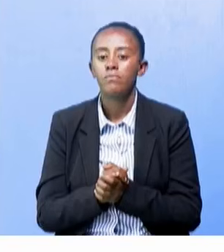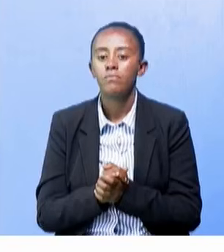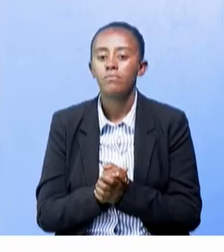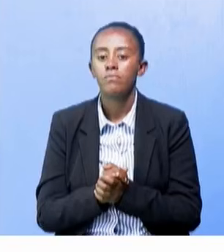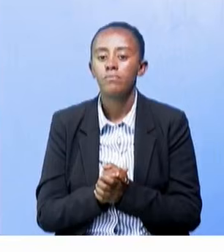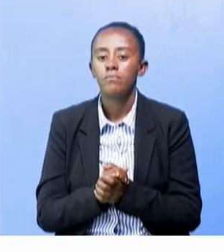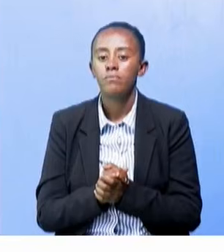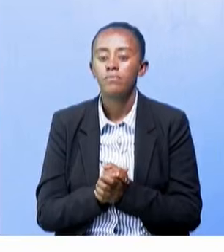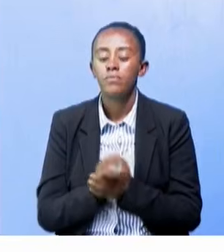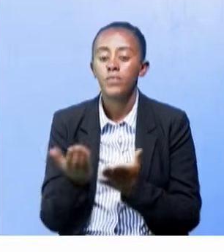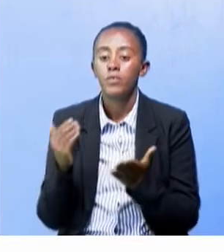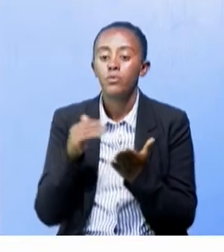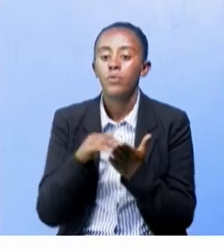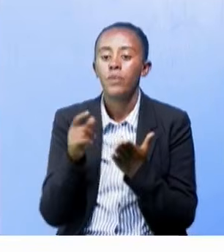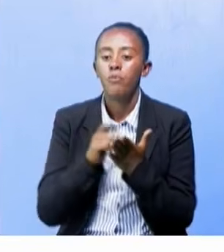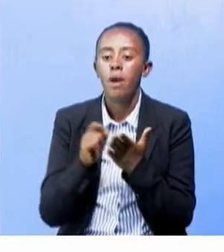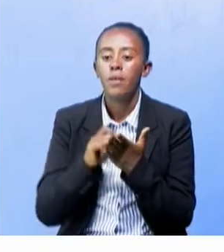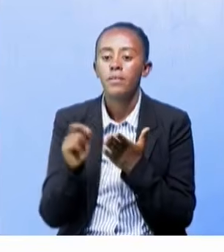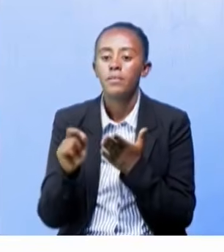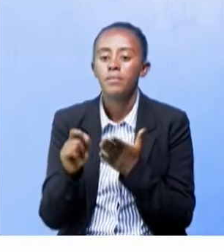Rewrite